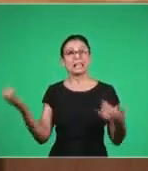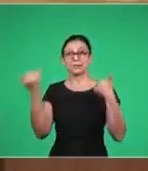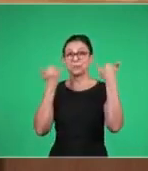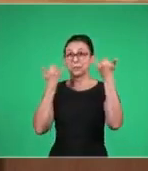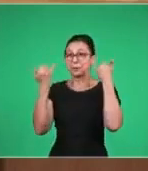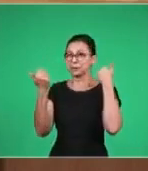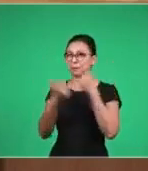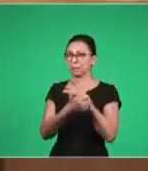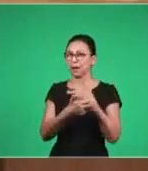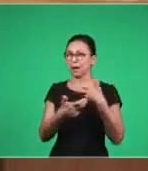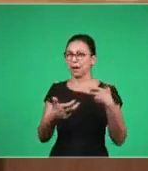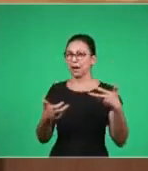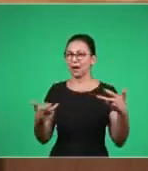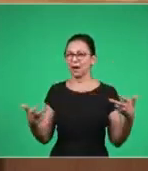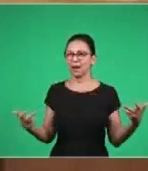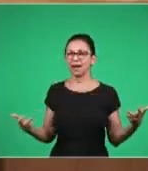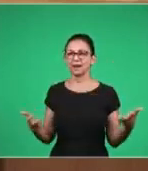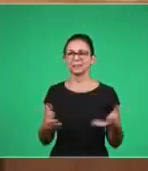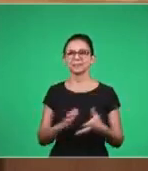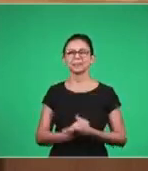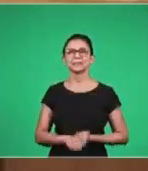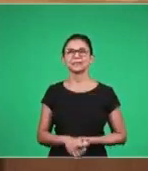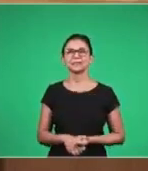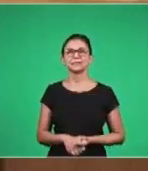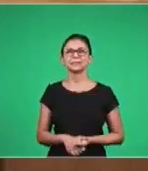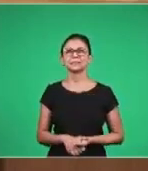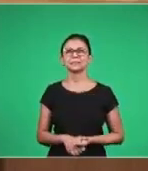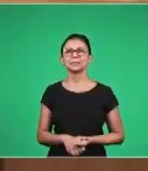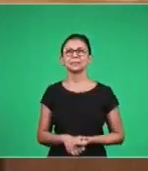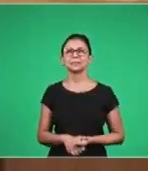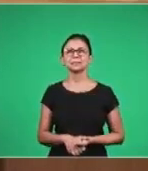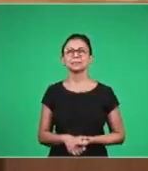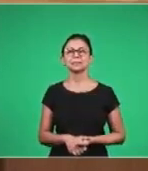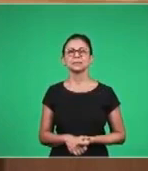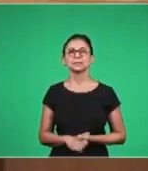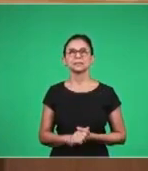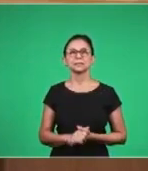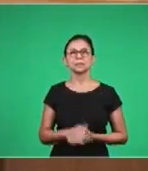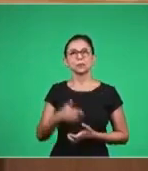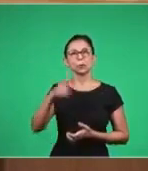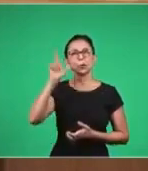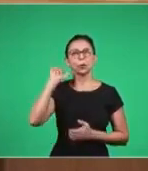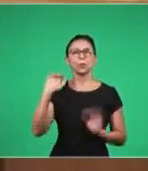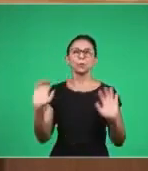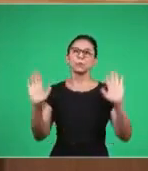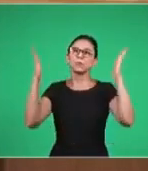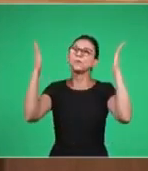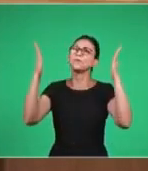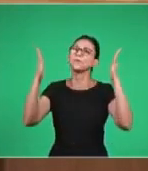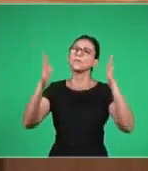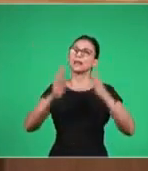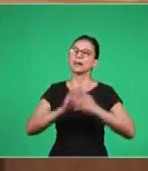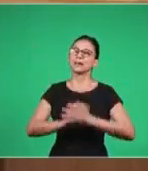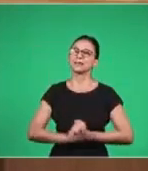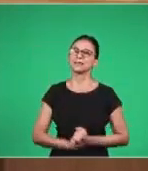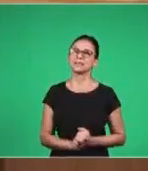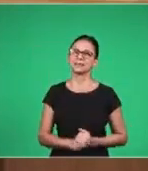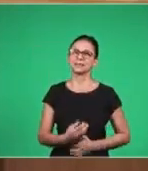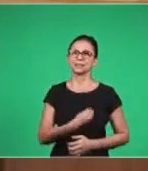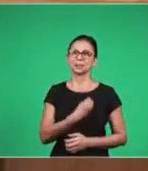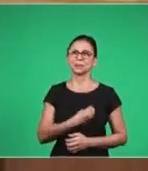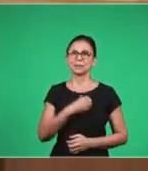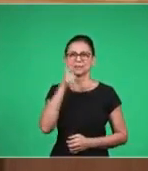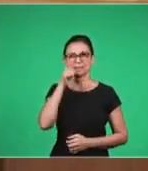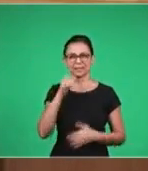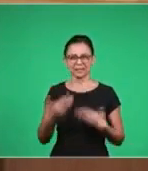The informations, we have information respecting the grand feast